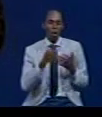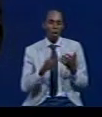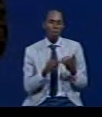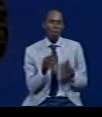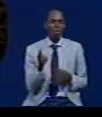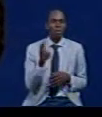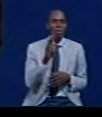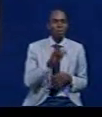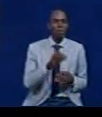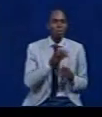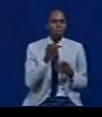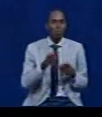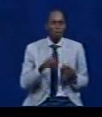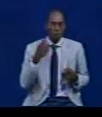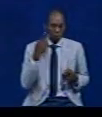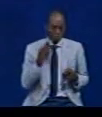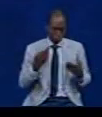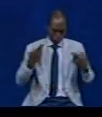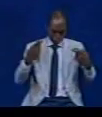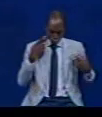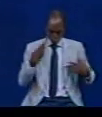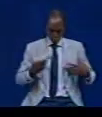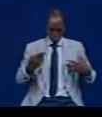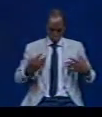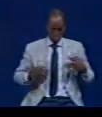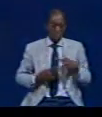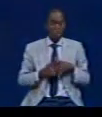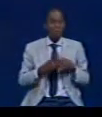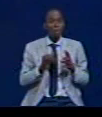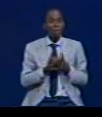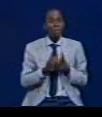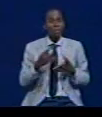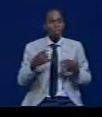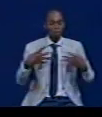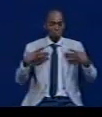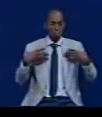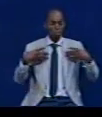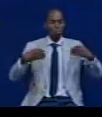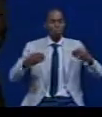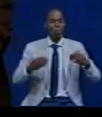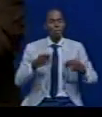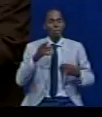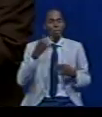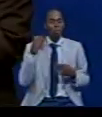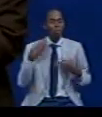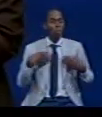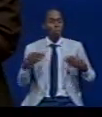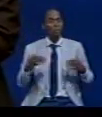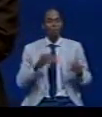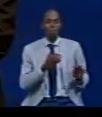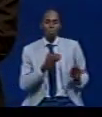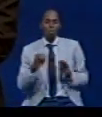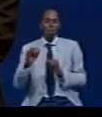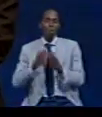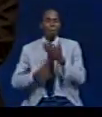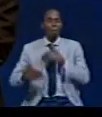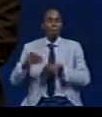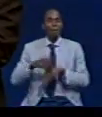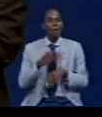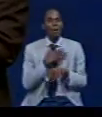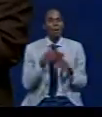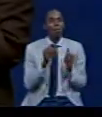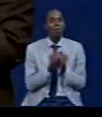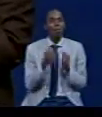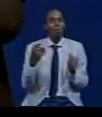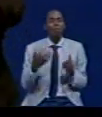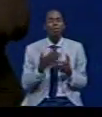when he saw that he was healed, he was cleansed, he turned back and with a loud